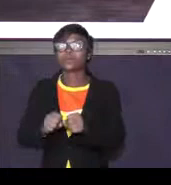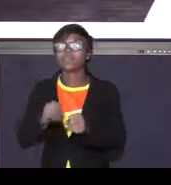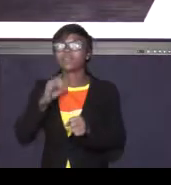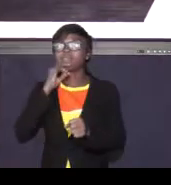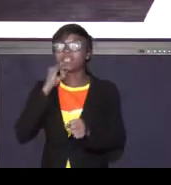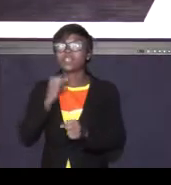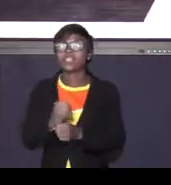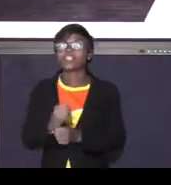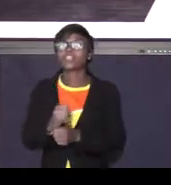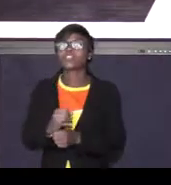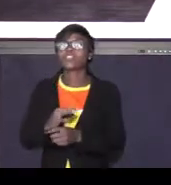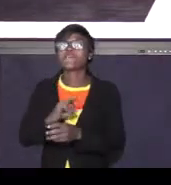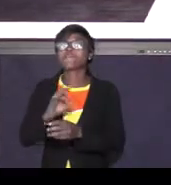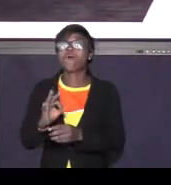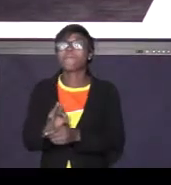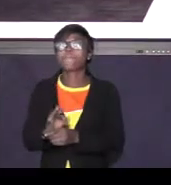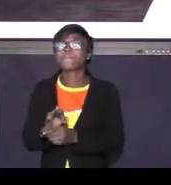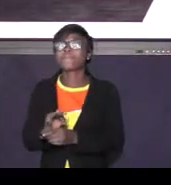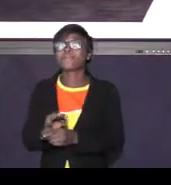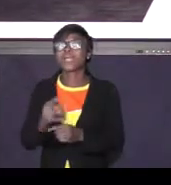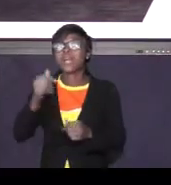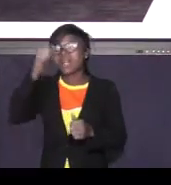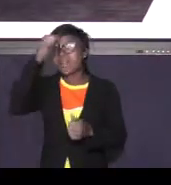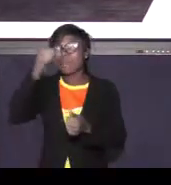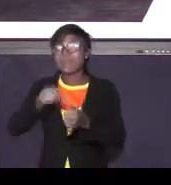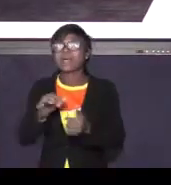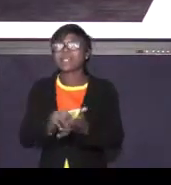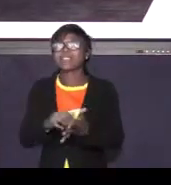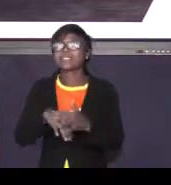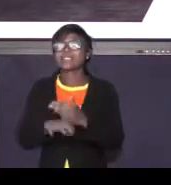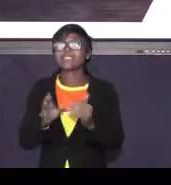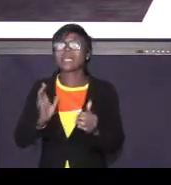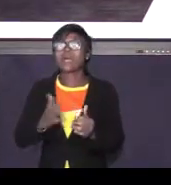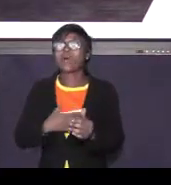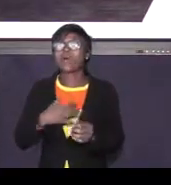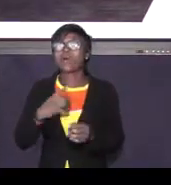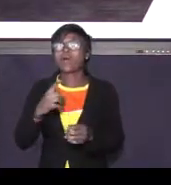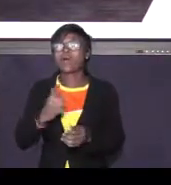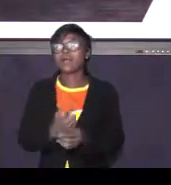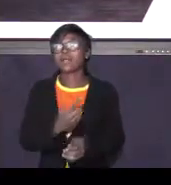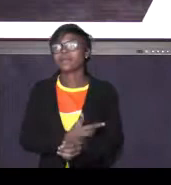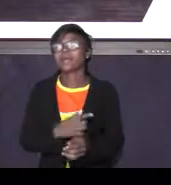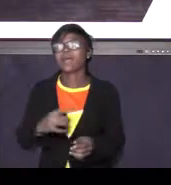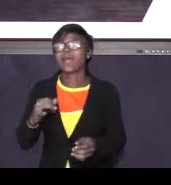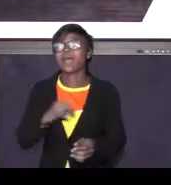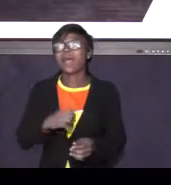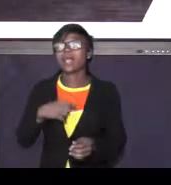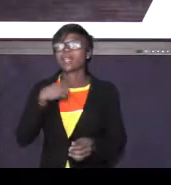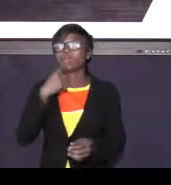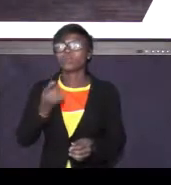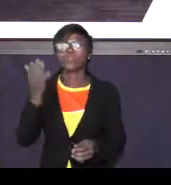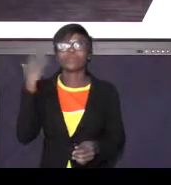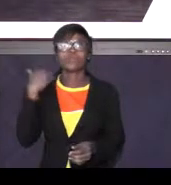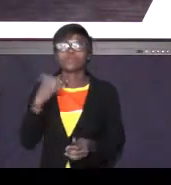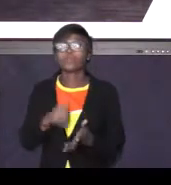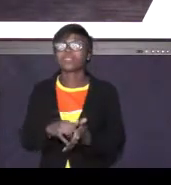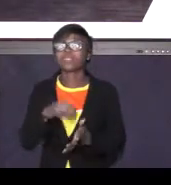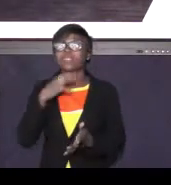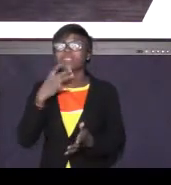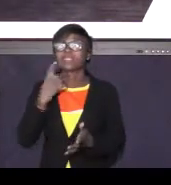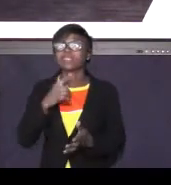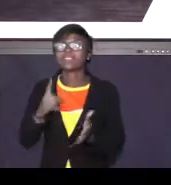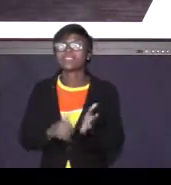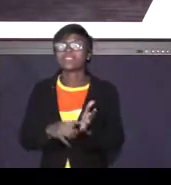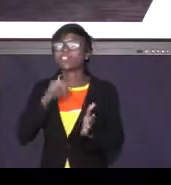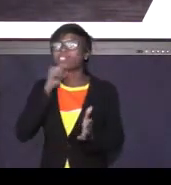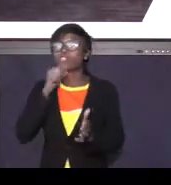at finding the area of compound shapes. Remember that in our lesson on perimeter, I did tell you that compound shapes are not shapes